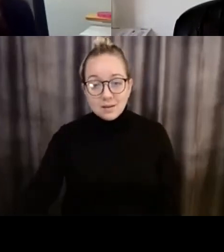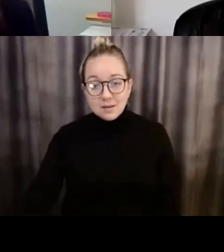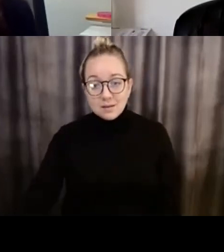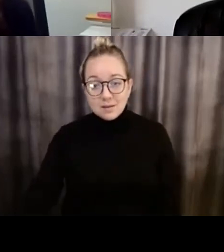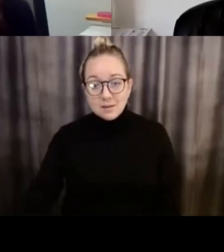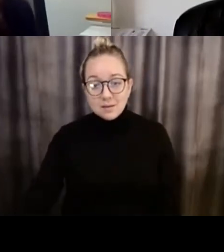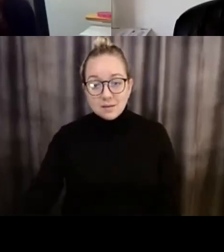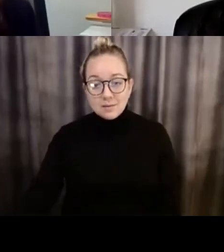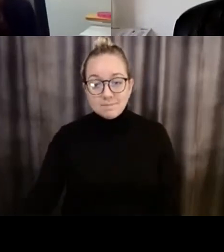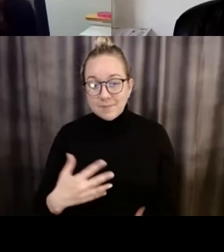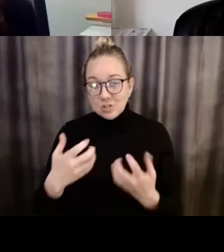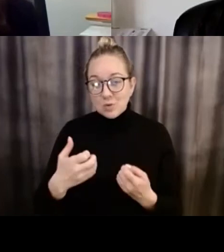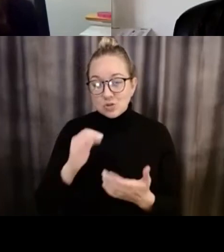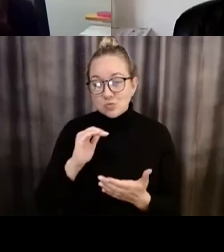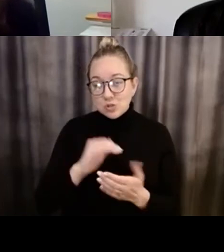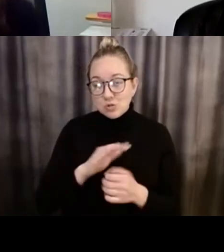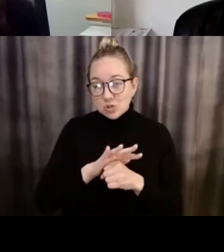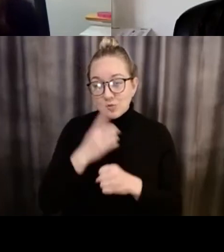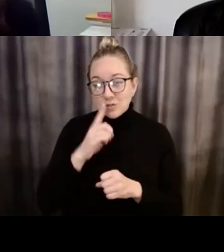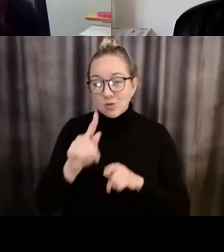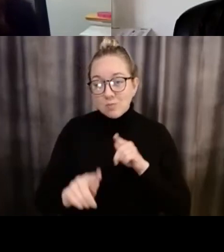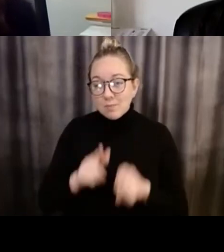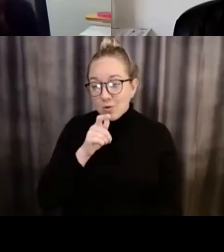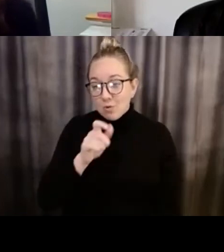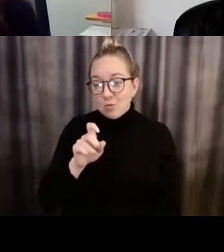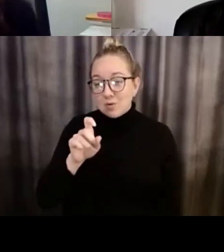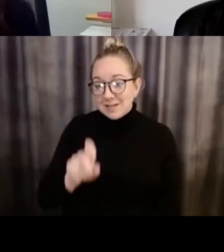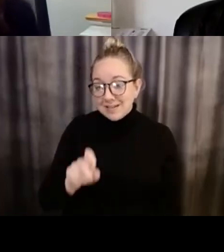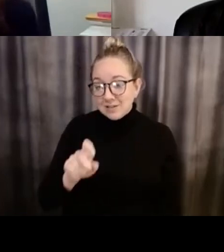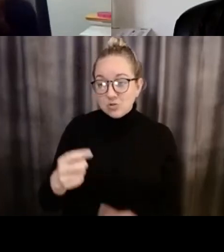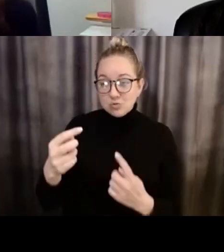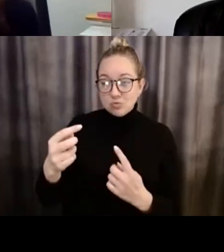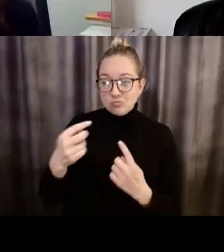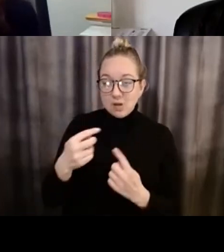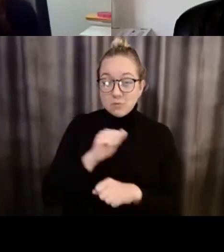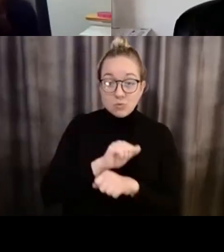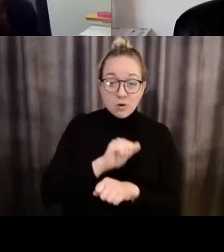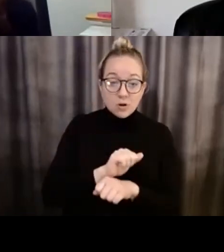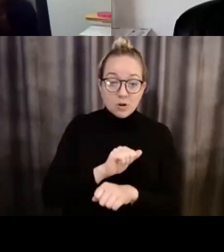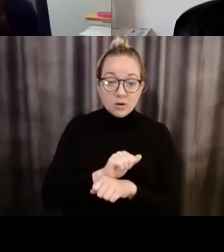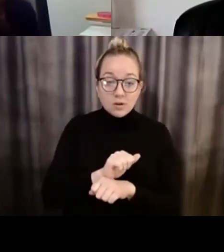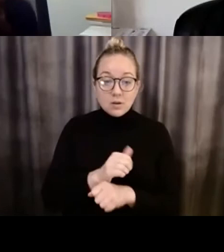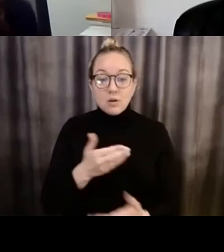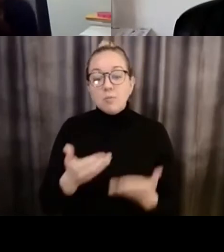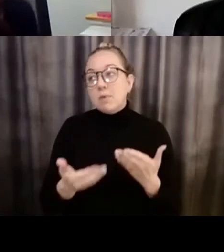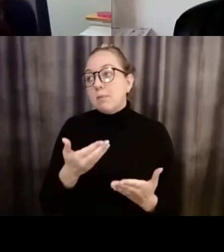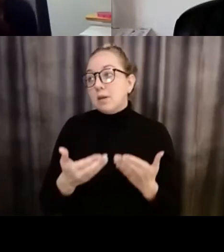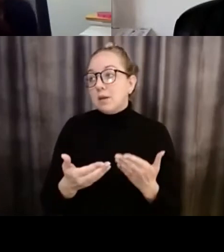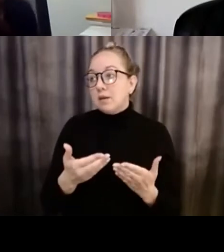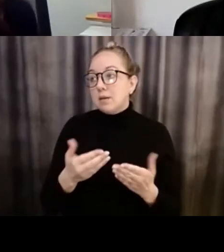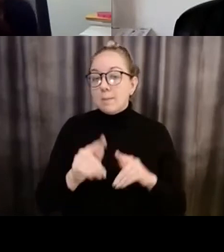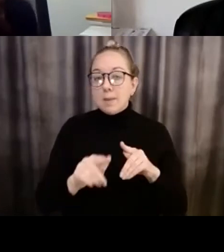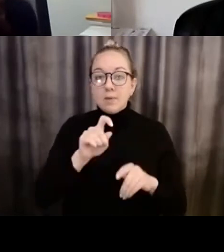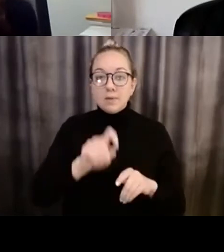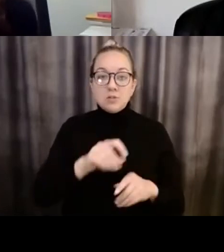trying to reduce the stress for those that probably need to come for whatever reason, whether it's an IT issue or just some meeting,